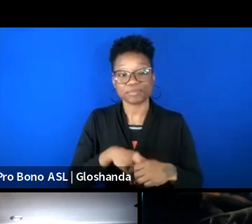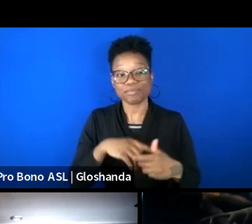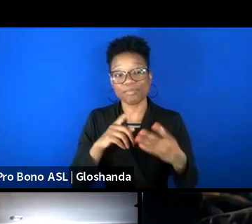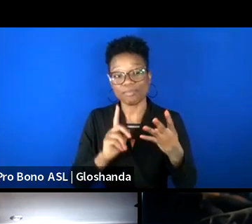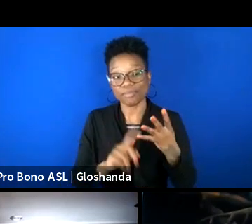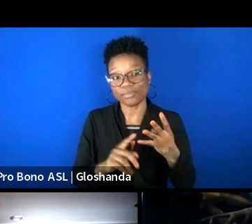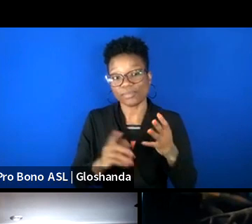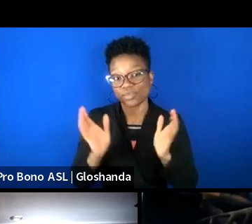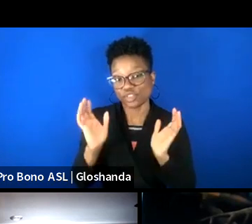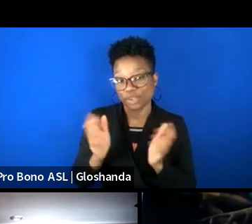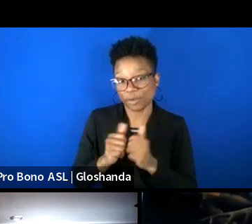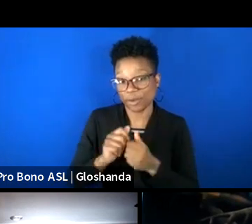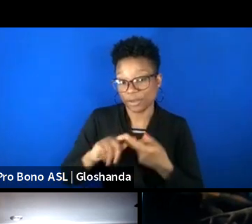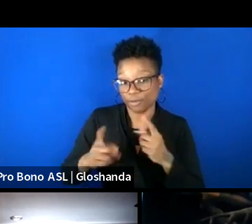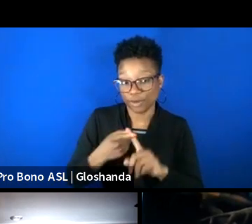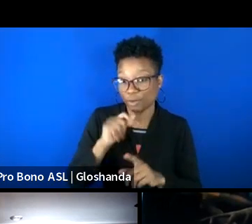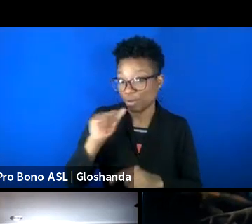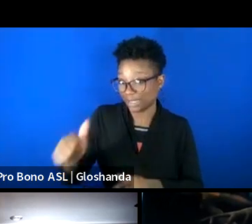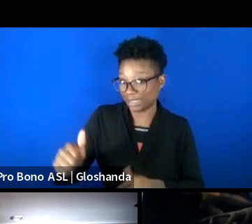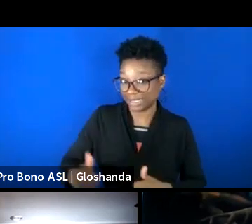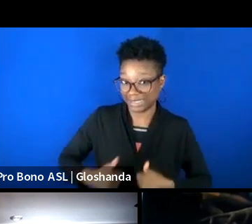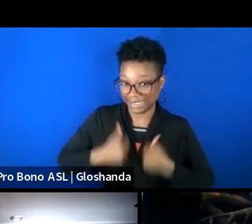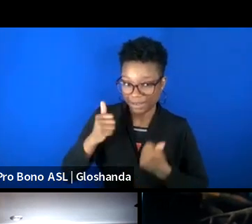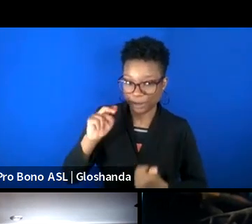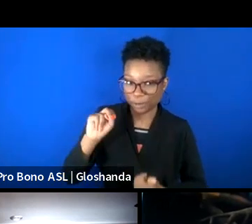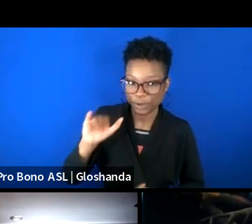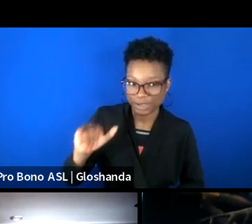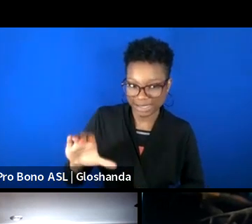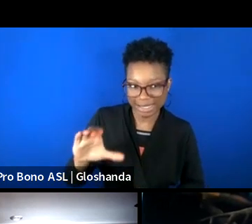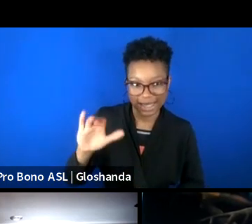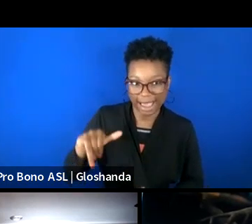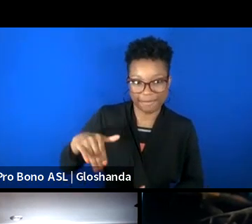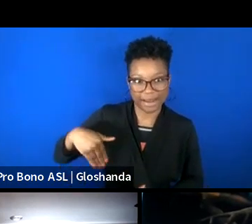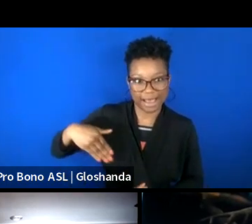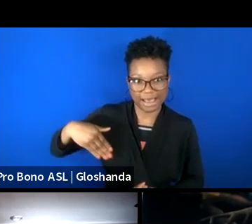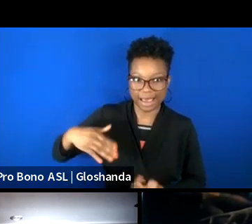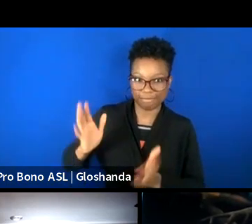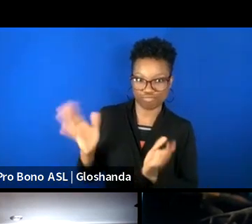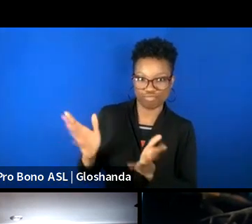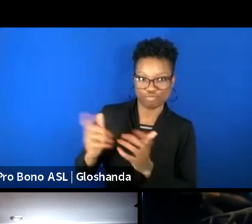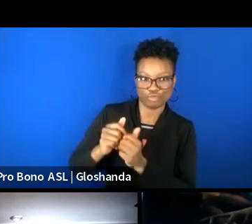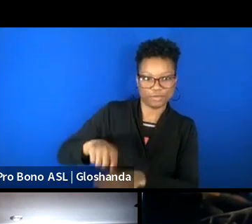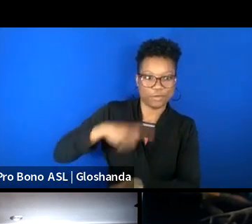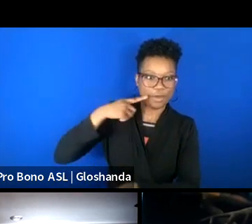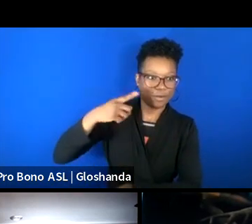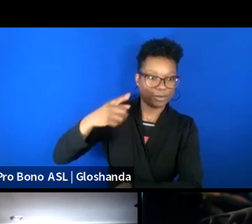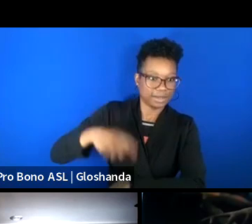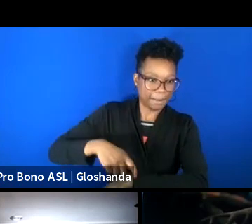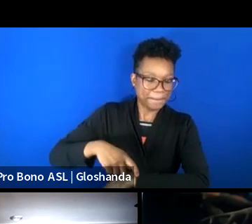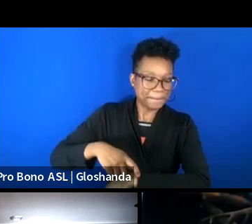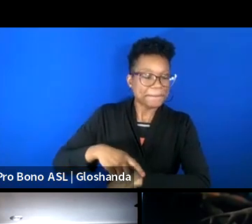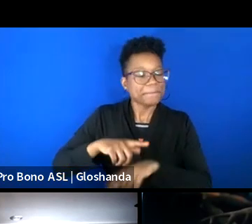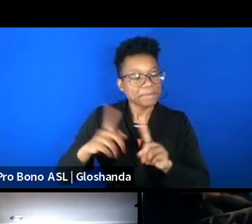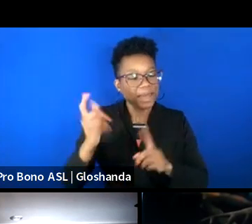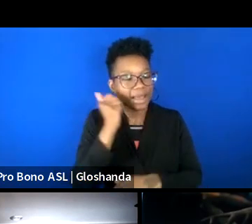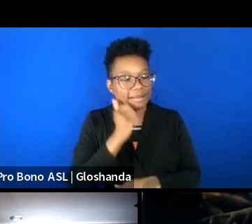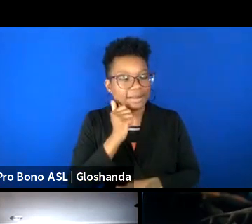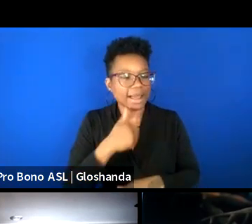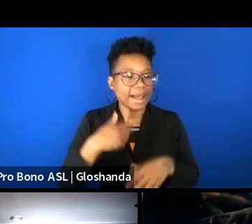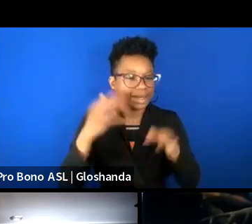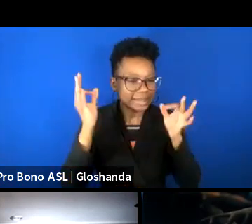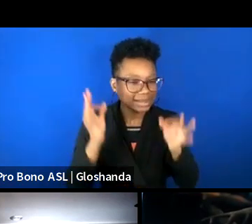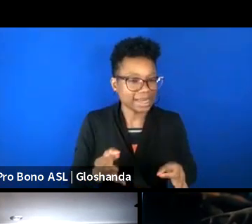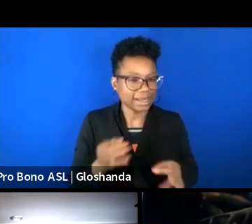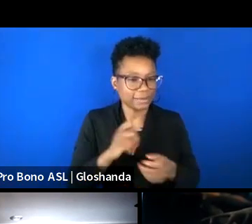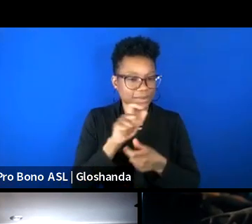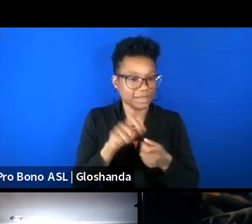maybe spoken to in a long time. Like, but every day I decide that it's something, and it can change depending